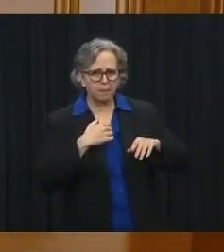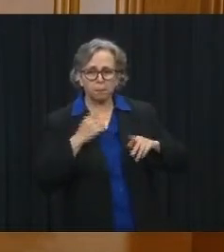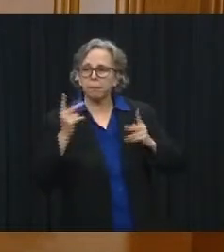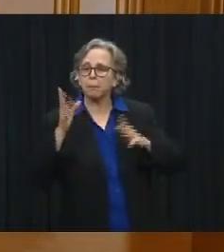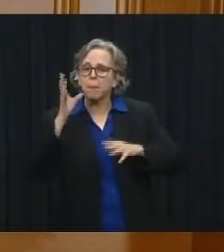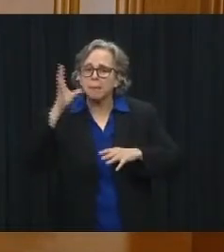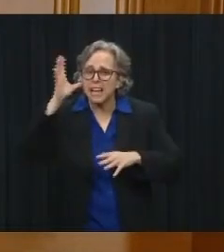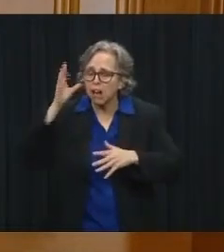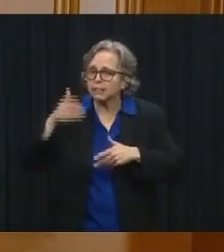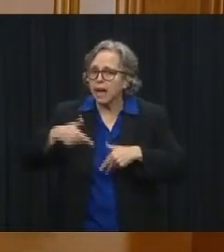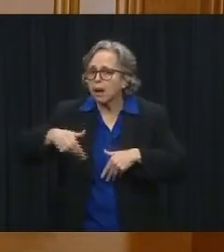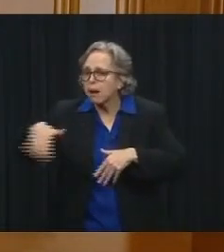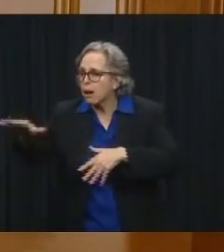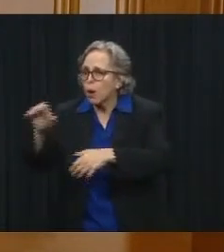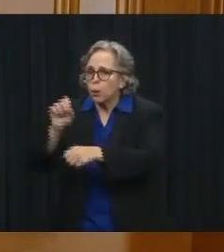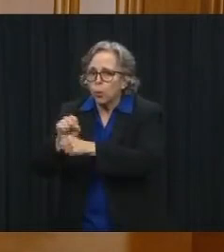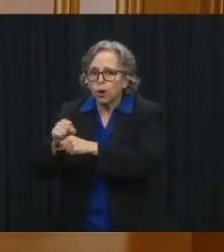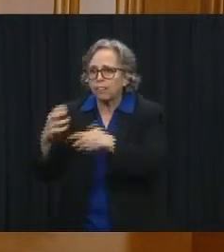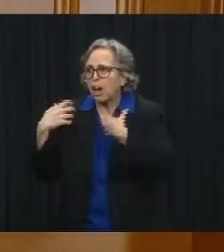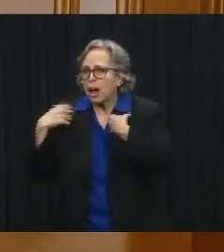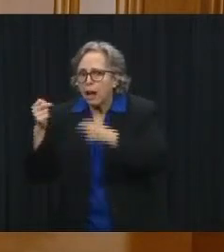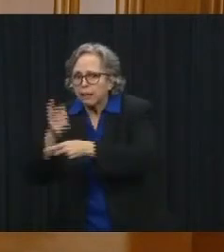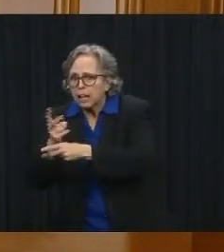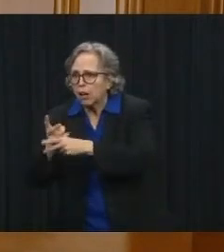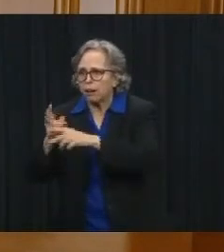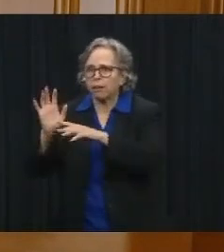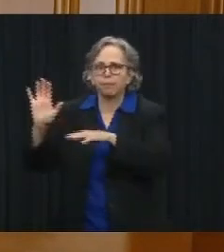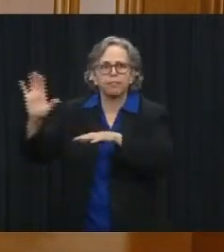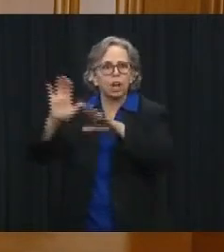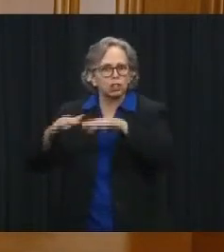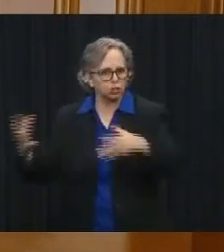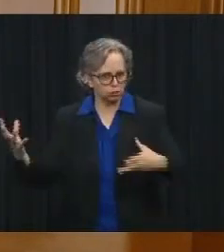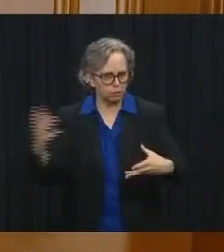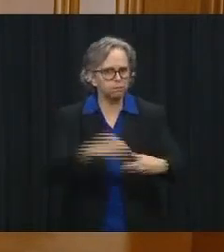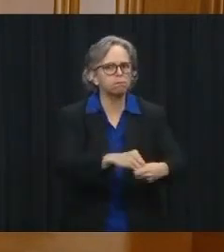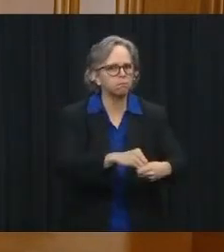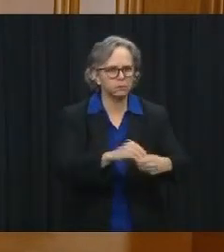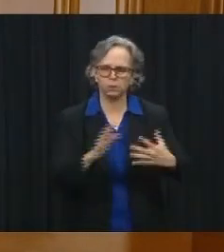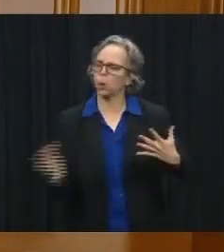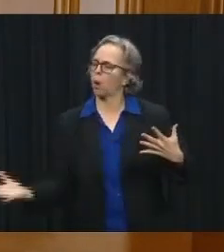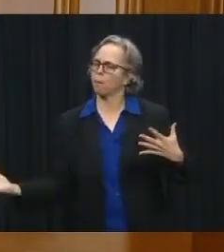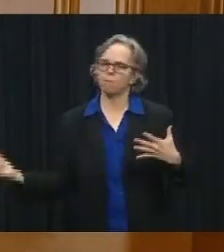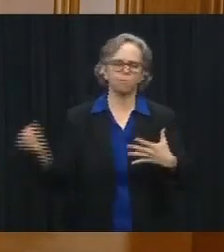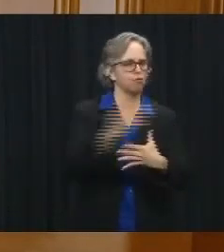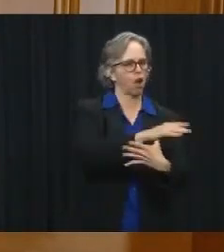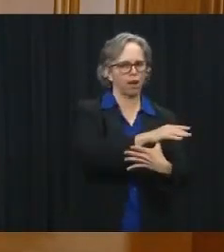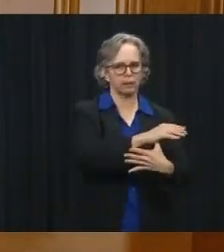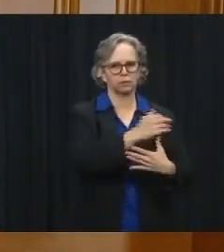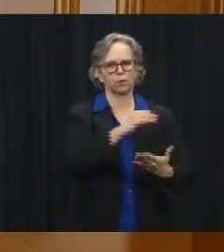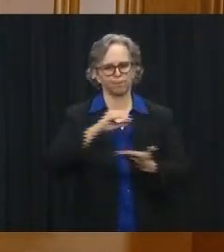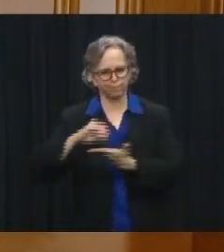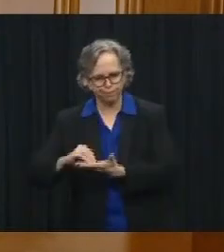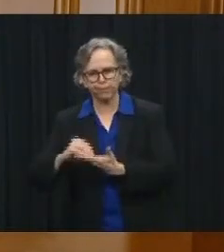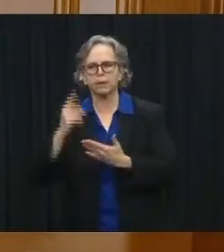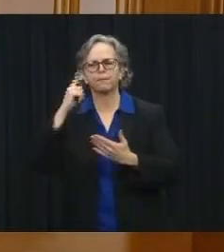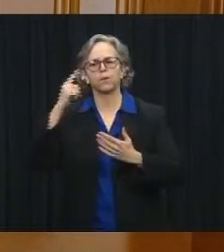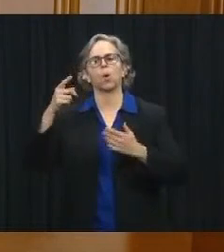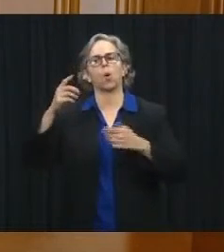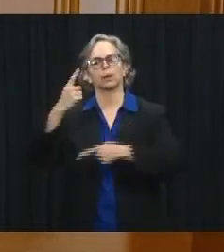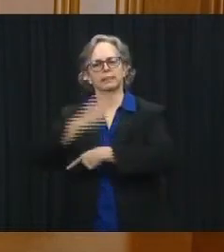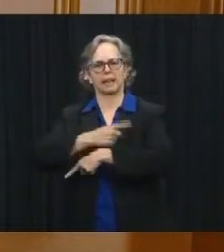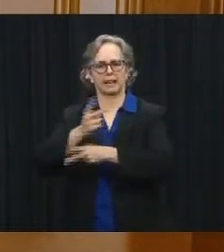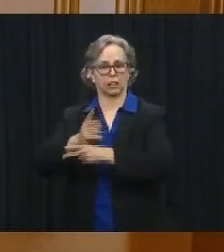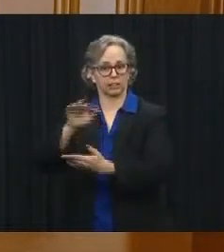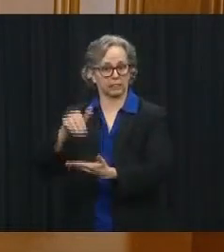So these families will be prioritized. Other families, if